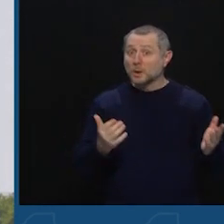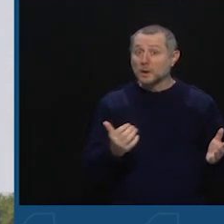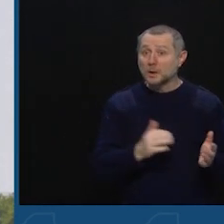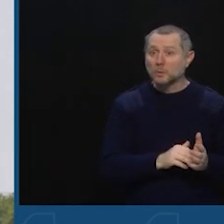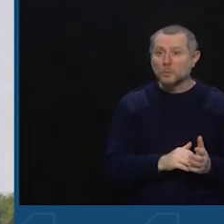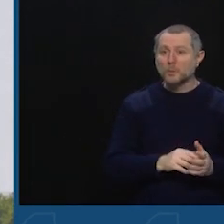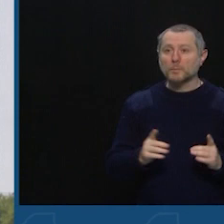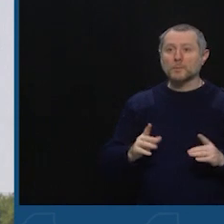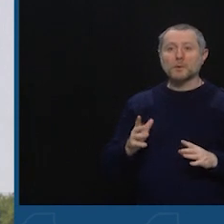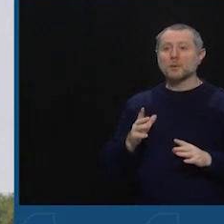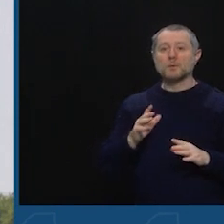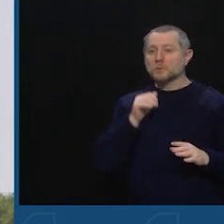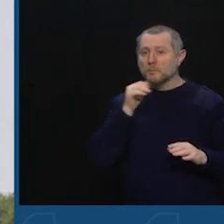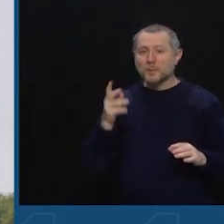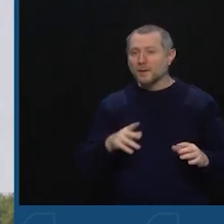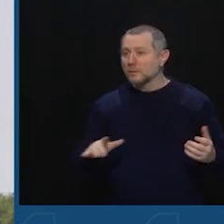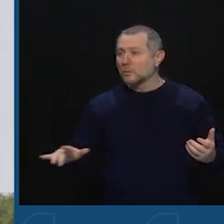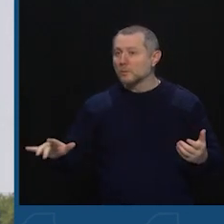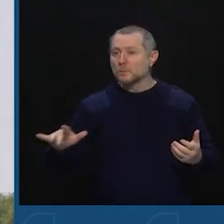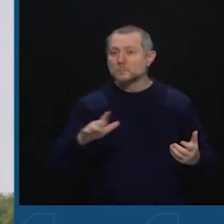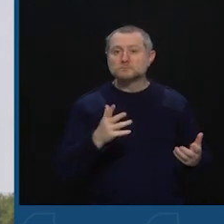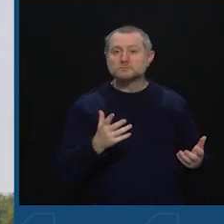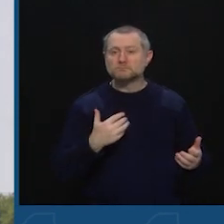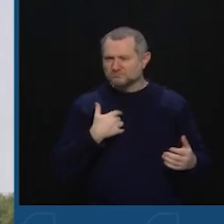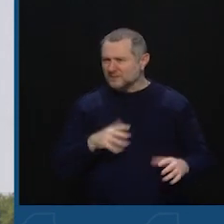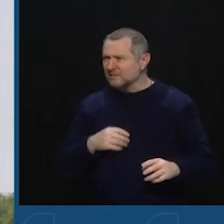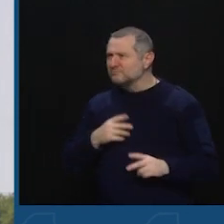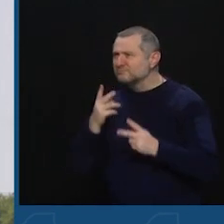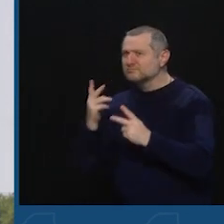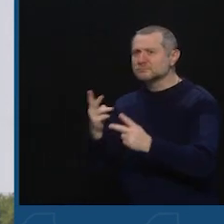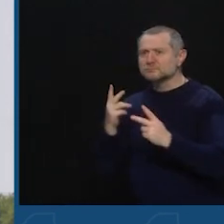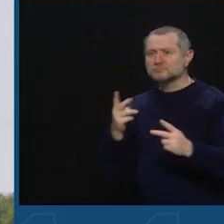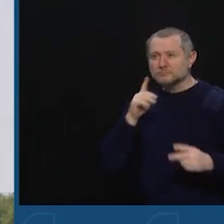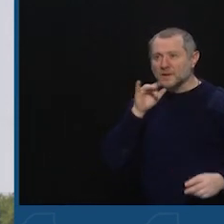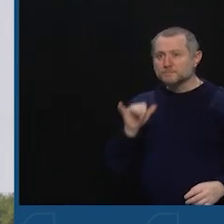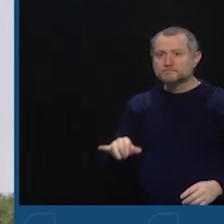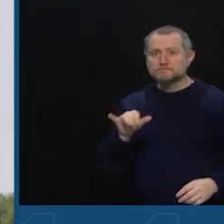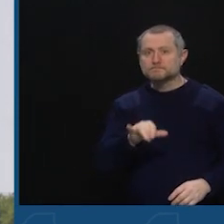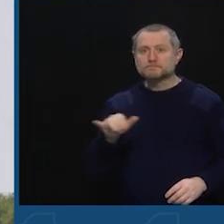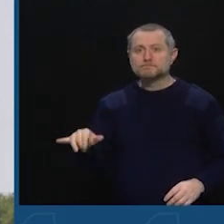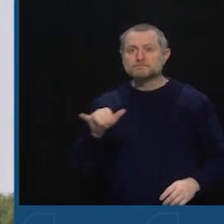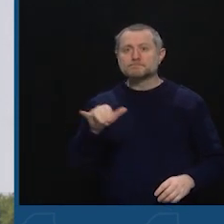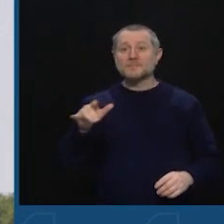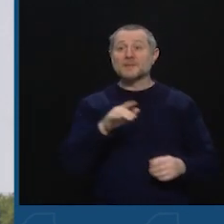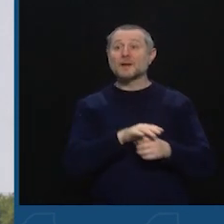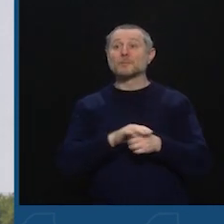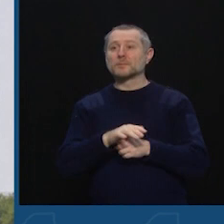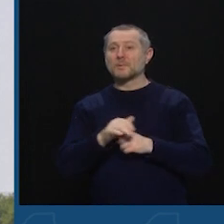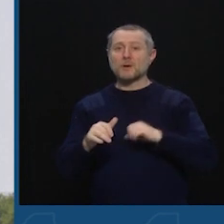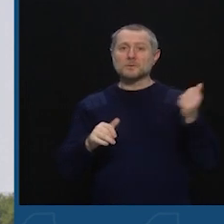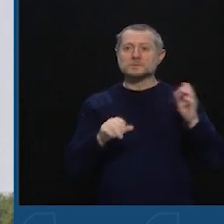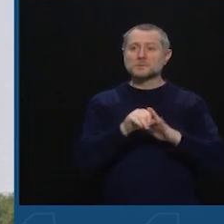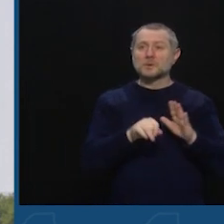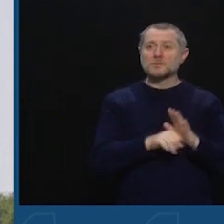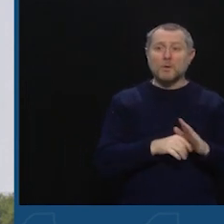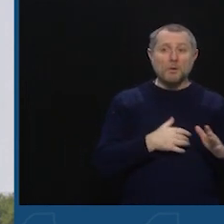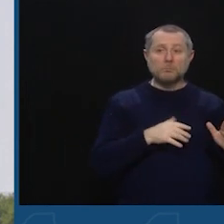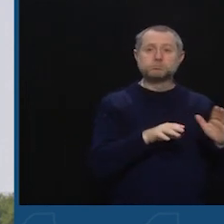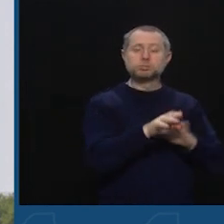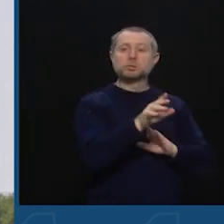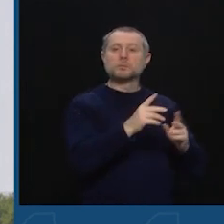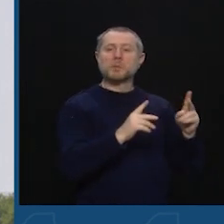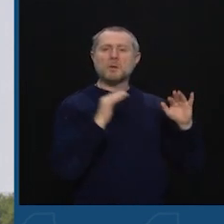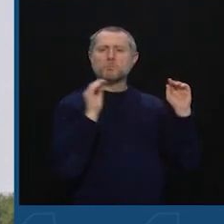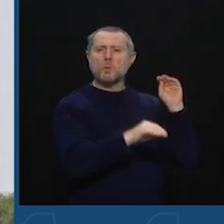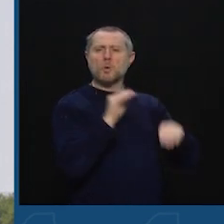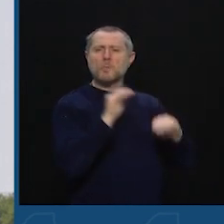Now, other parts of our state, because I've been to them too, they experienced an upgrowth in people. Many people discovered the Hudson Valley, the southern tier, the Finger